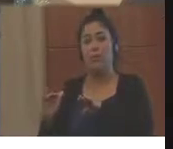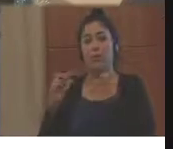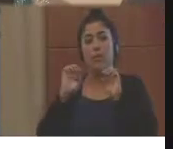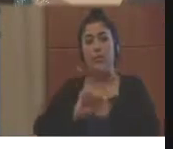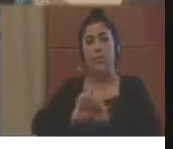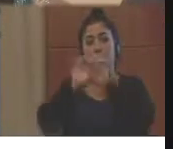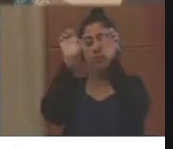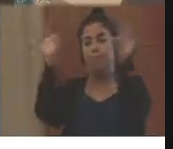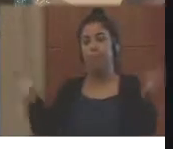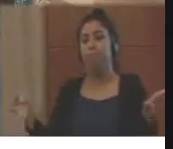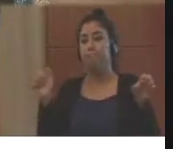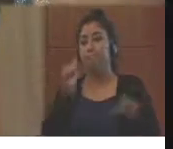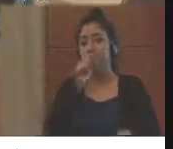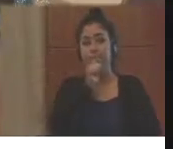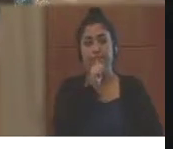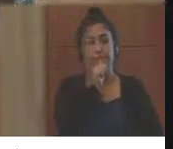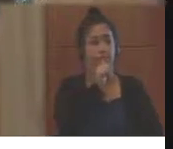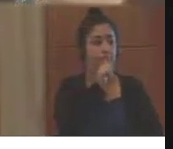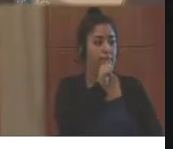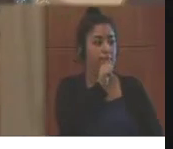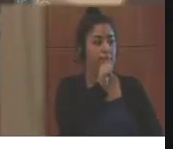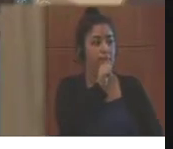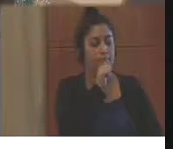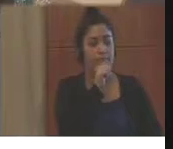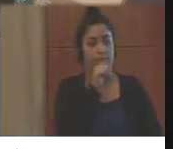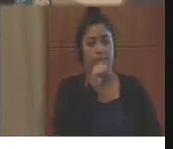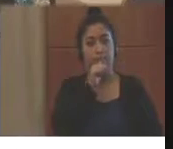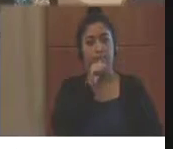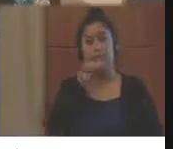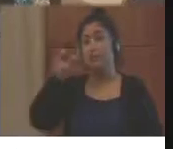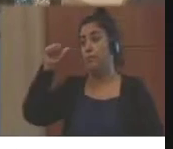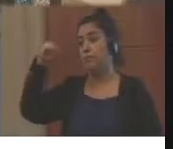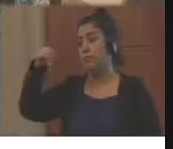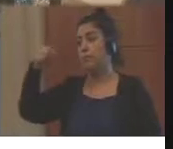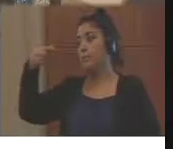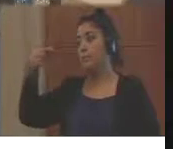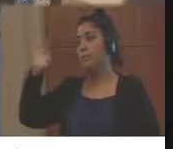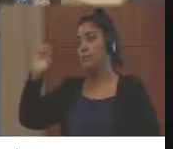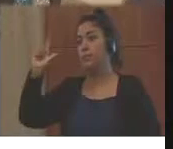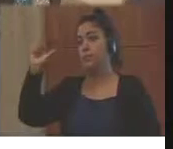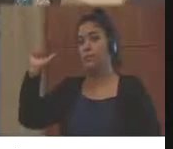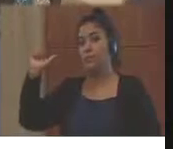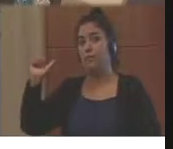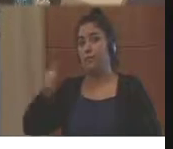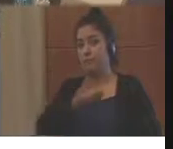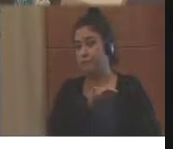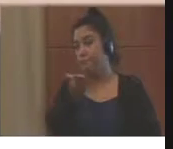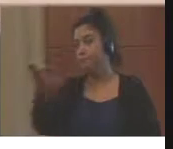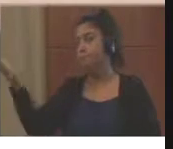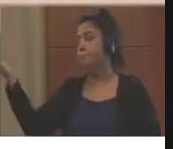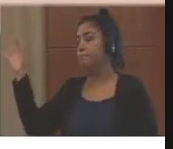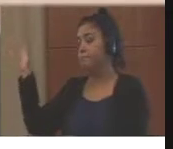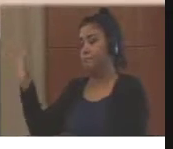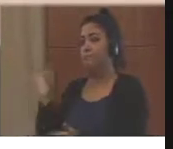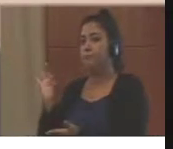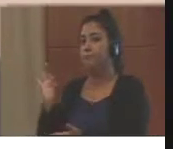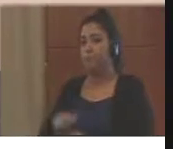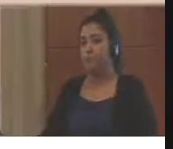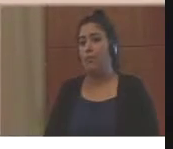And now I invite a representative from the private sector, Angela Gomez, to please take the